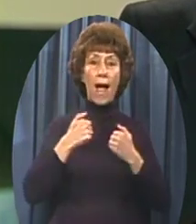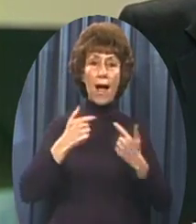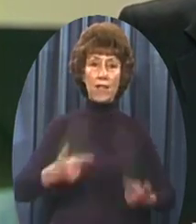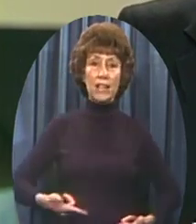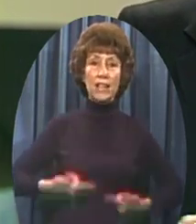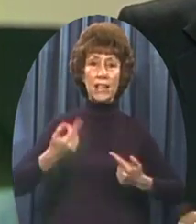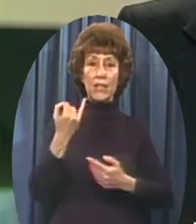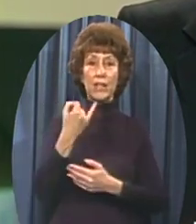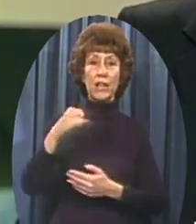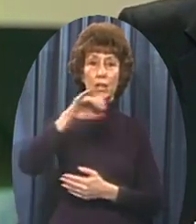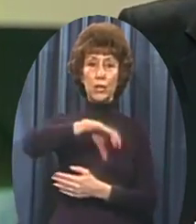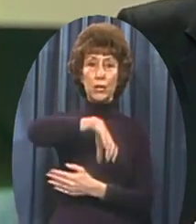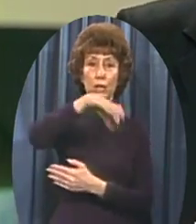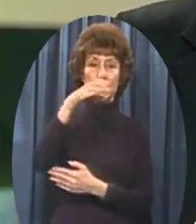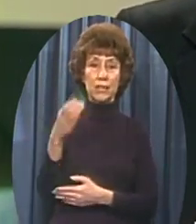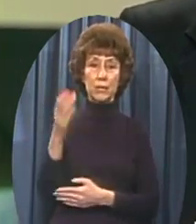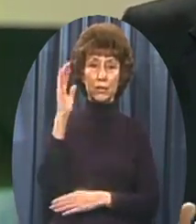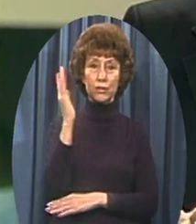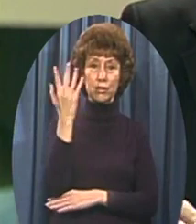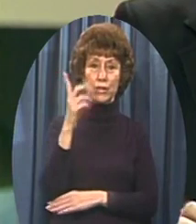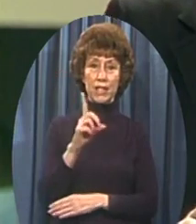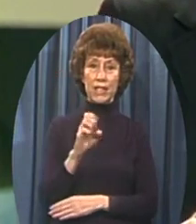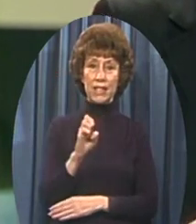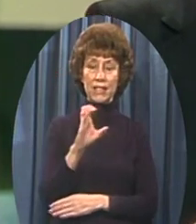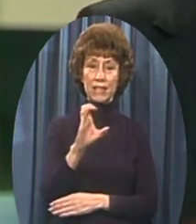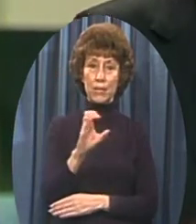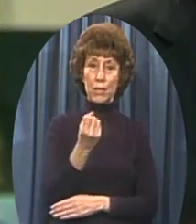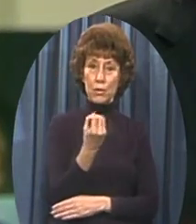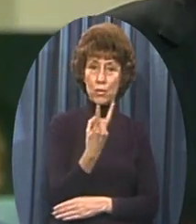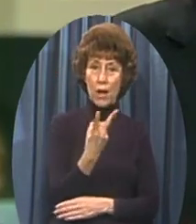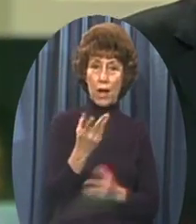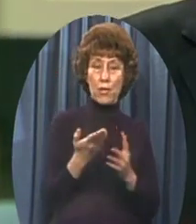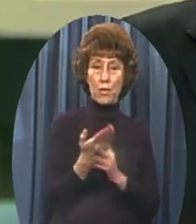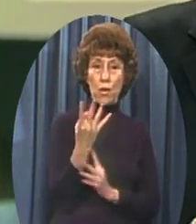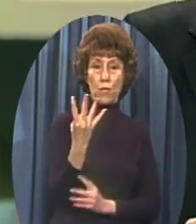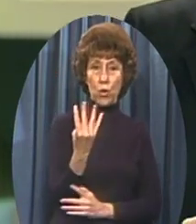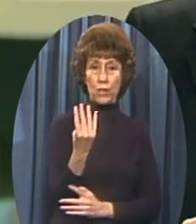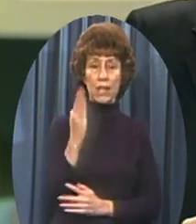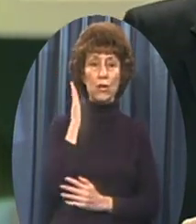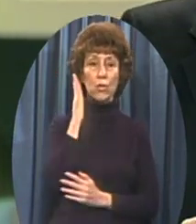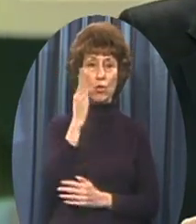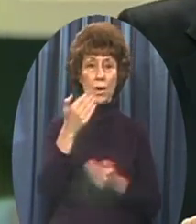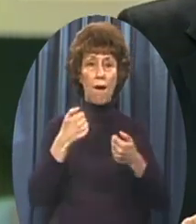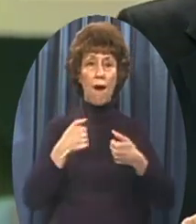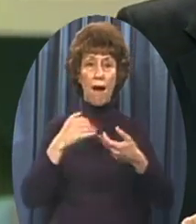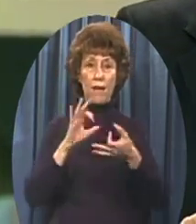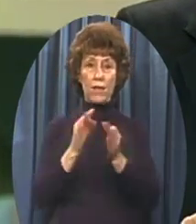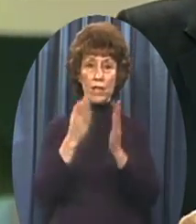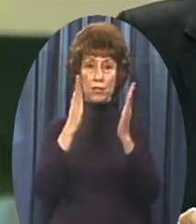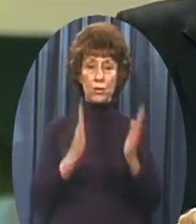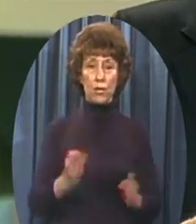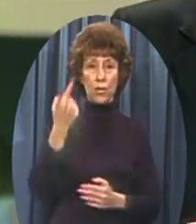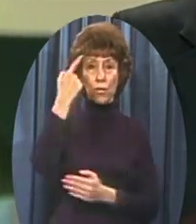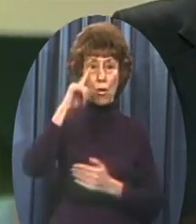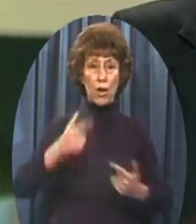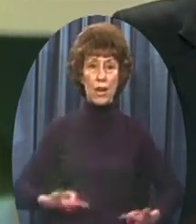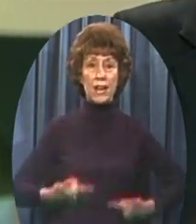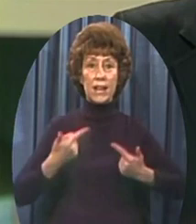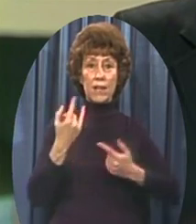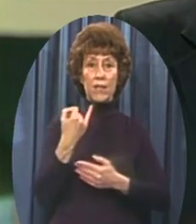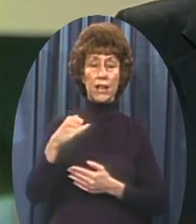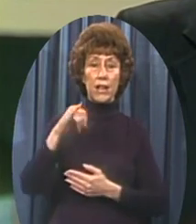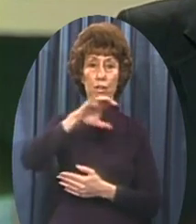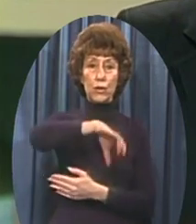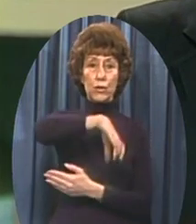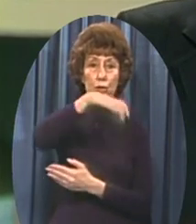dates are December 12 through 14, right here in this auditorium, the Living Christmas Tree, December